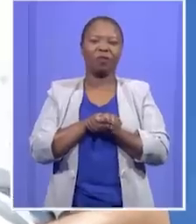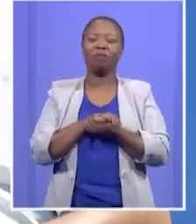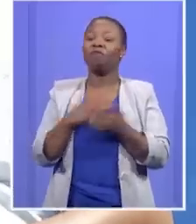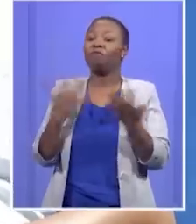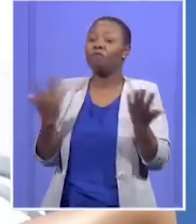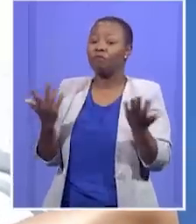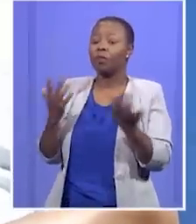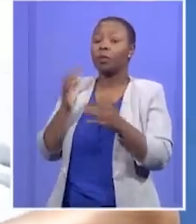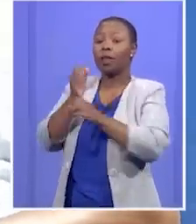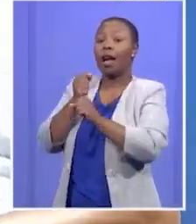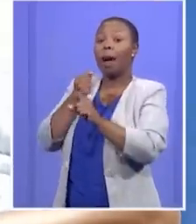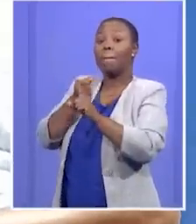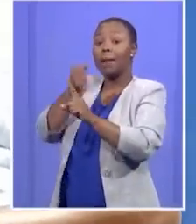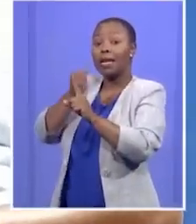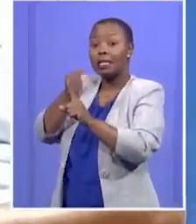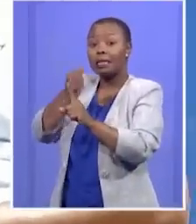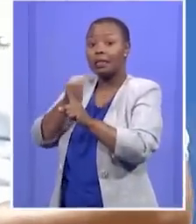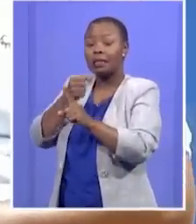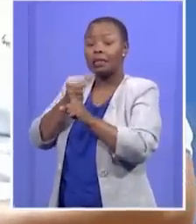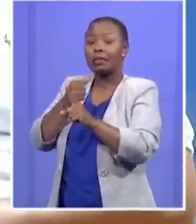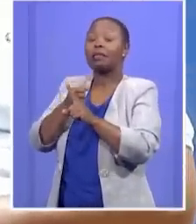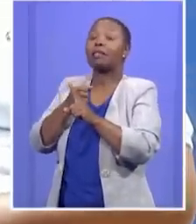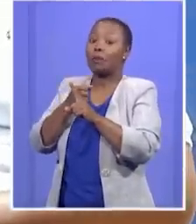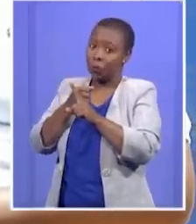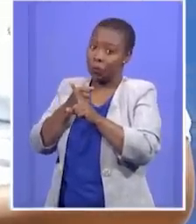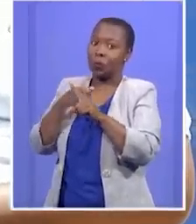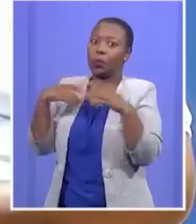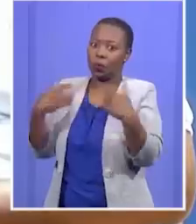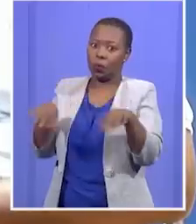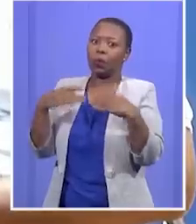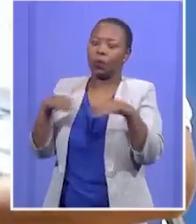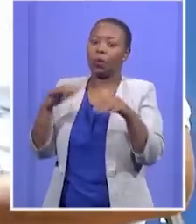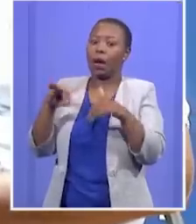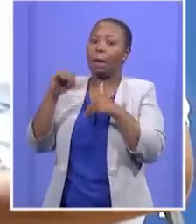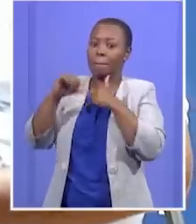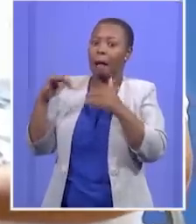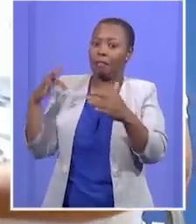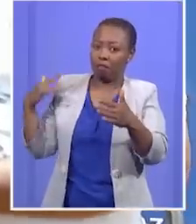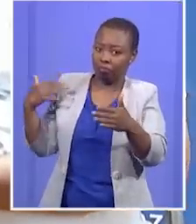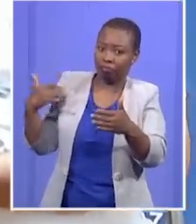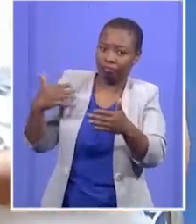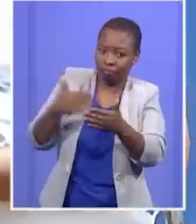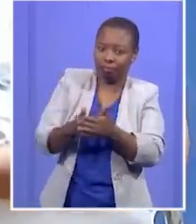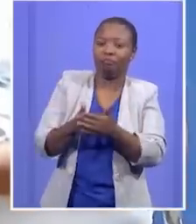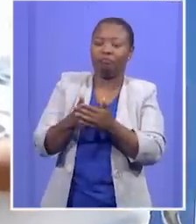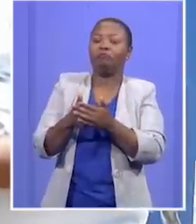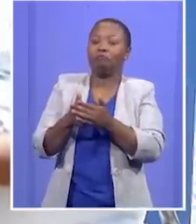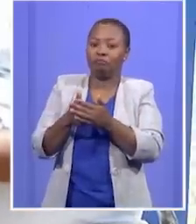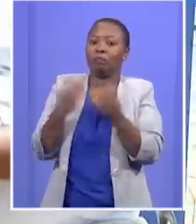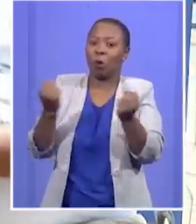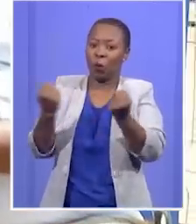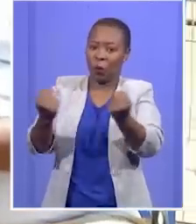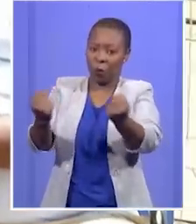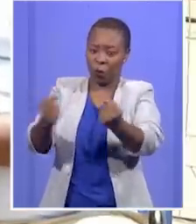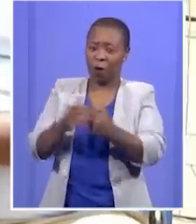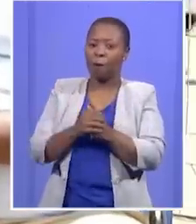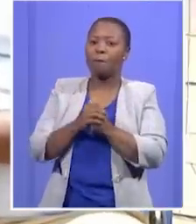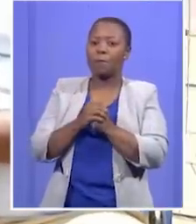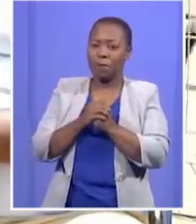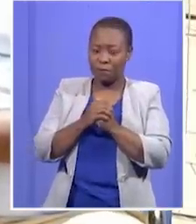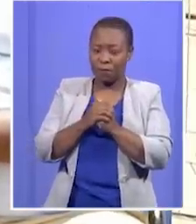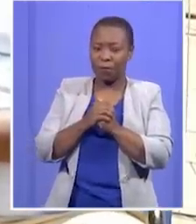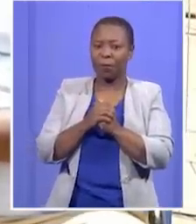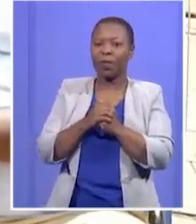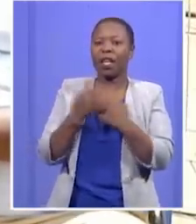campaigns have been in full swing, I think, for the past couple of months now. And of course, we saw that the